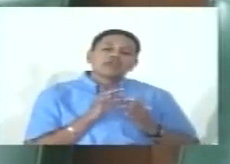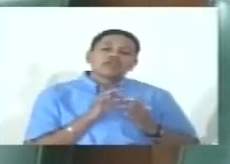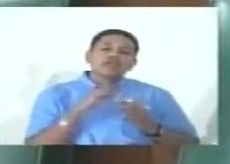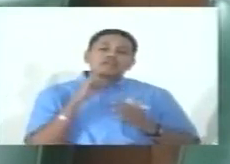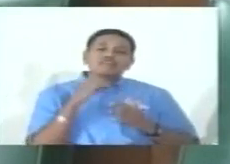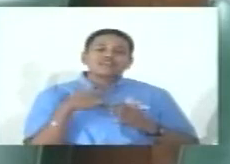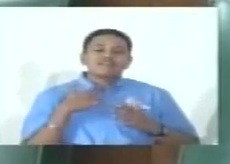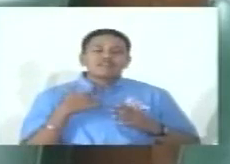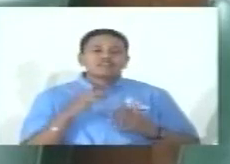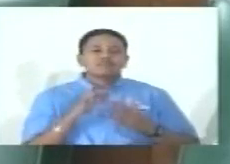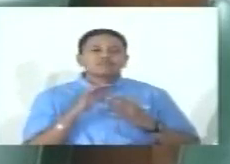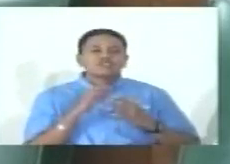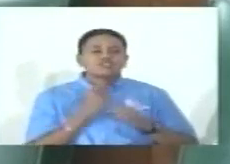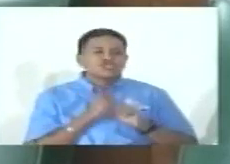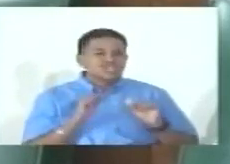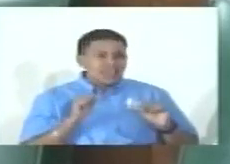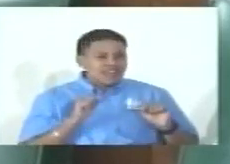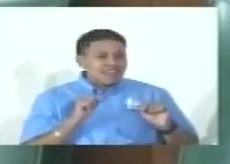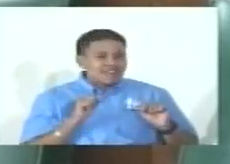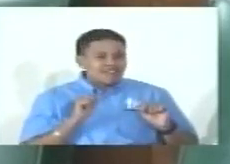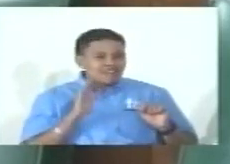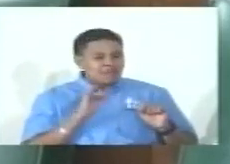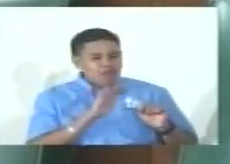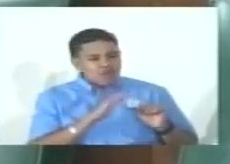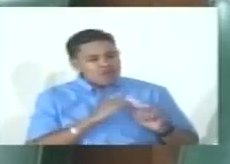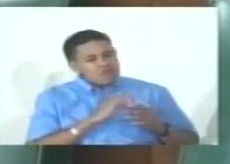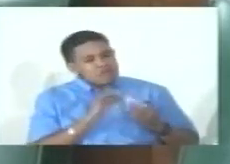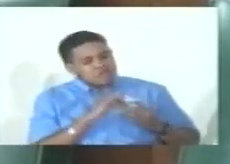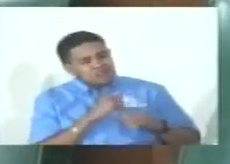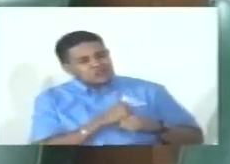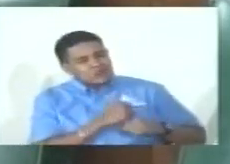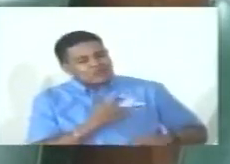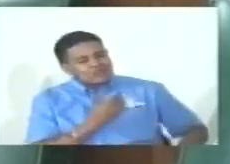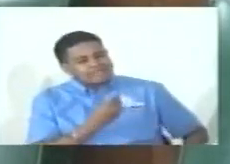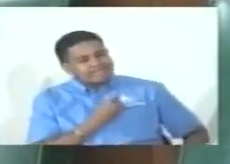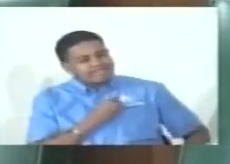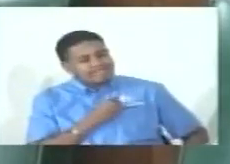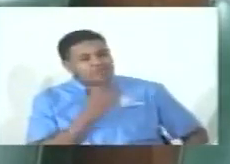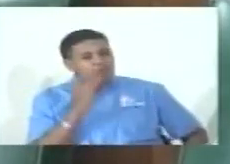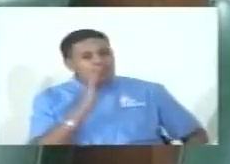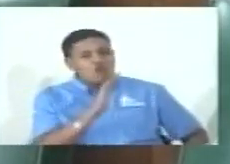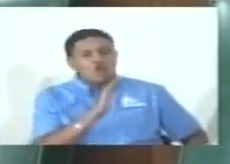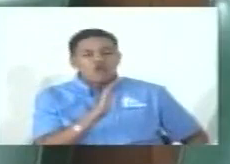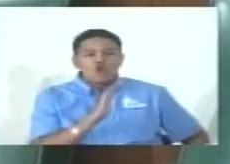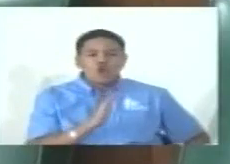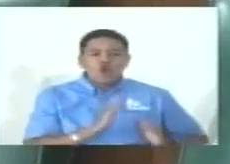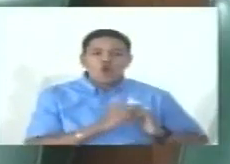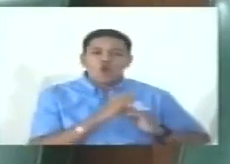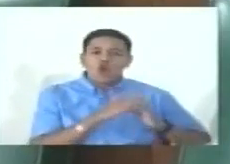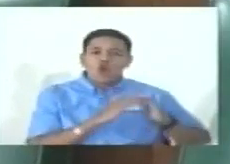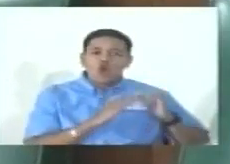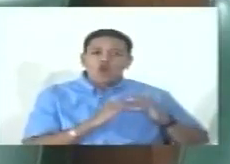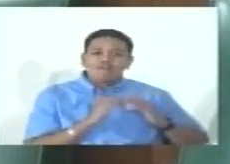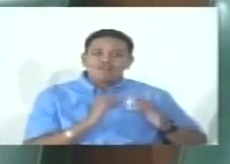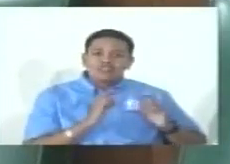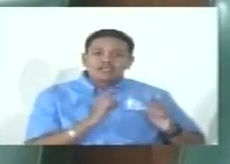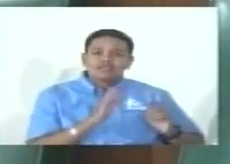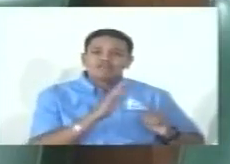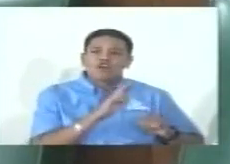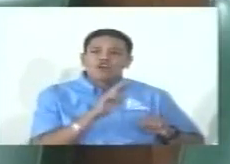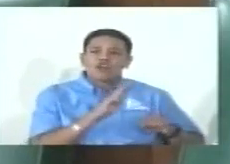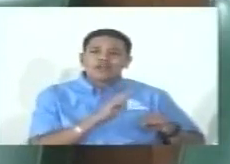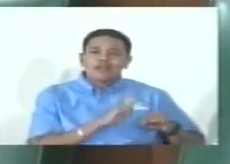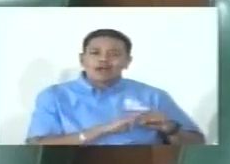secured by her reaching out because of her nature of comfort, her natural nature